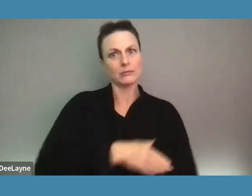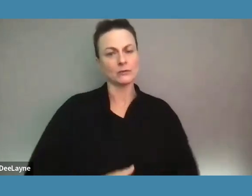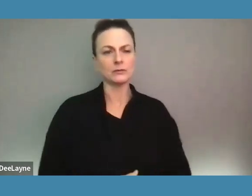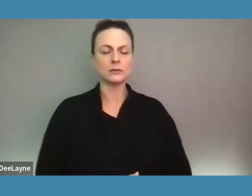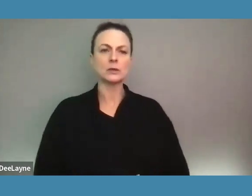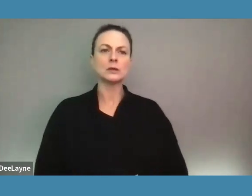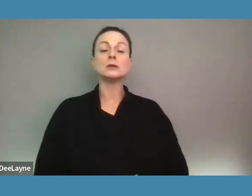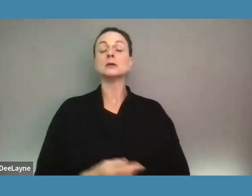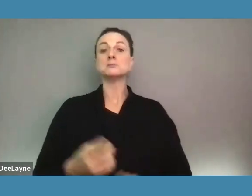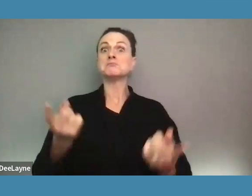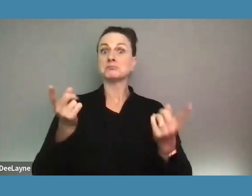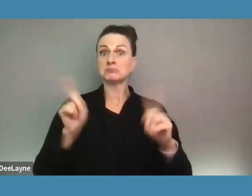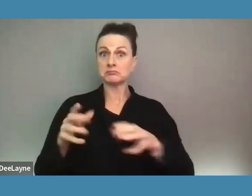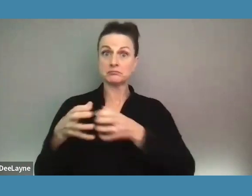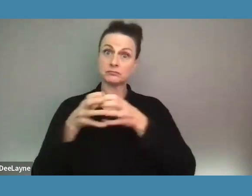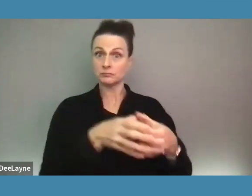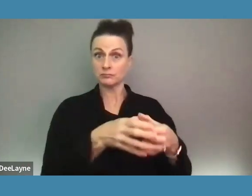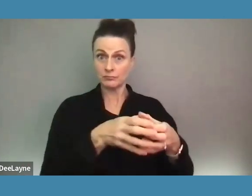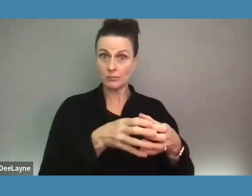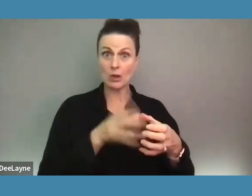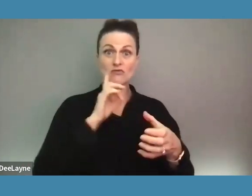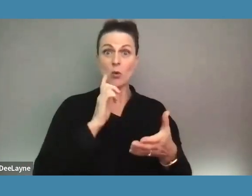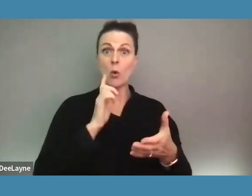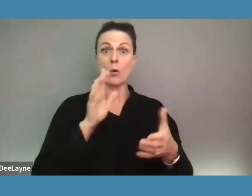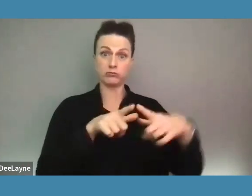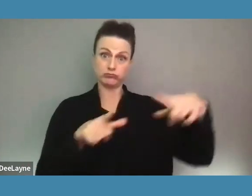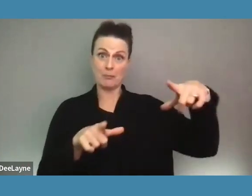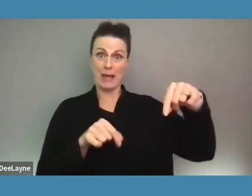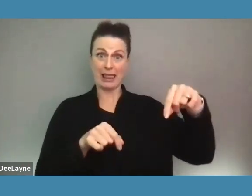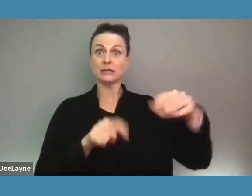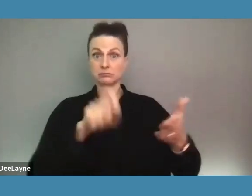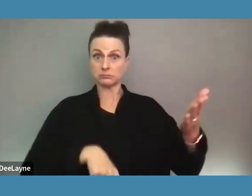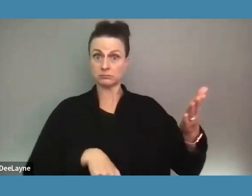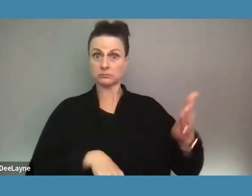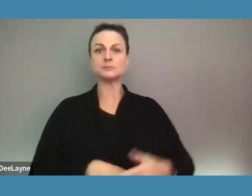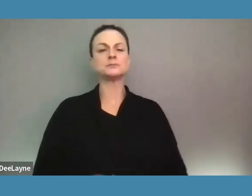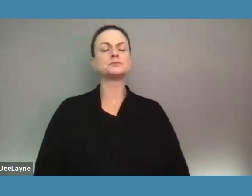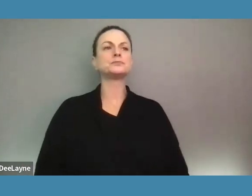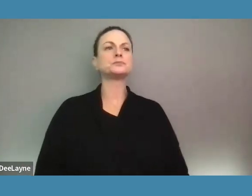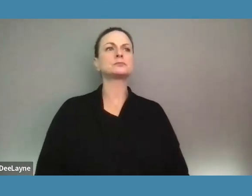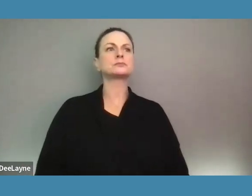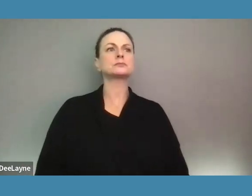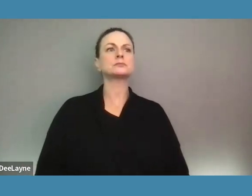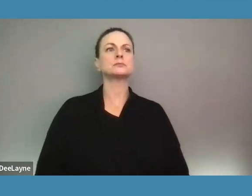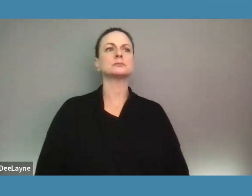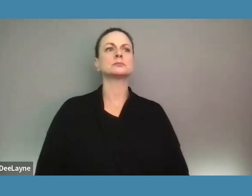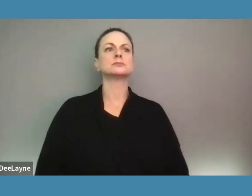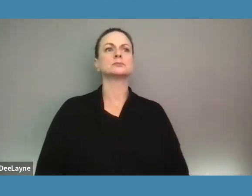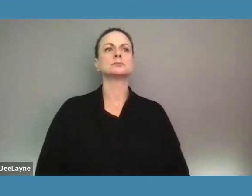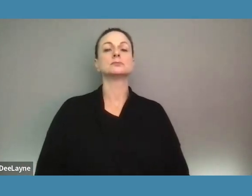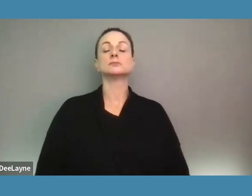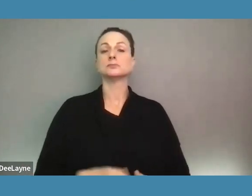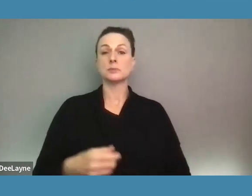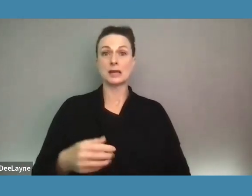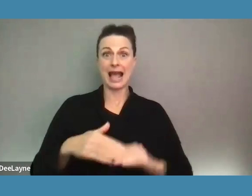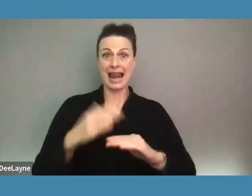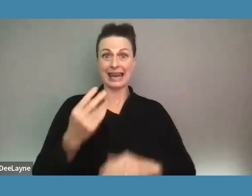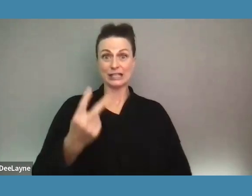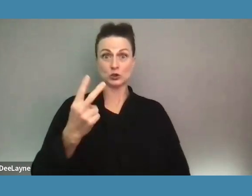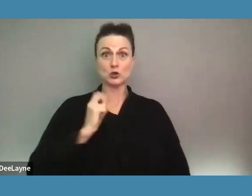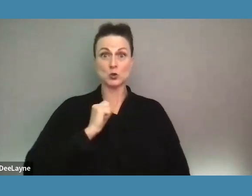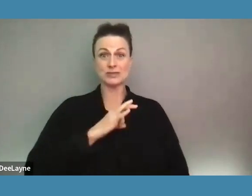So when they come with your ballot, at least 2 staff members will be